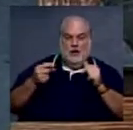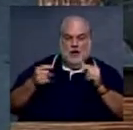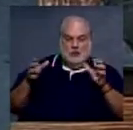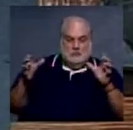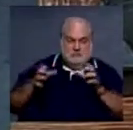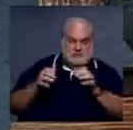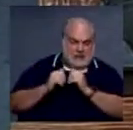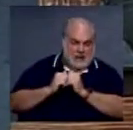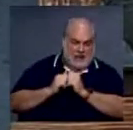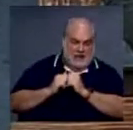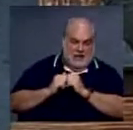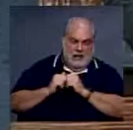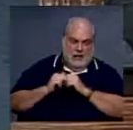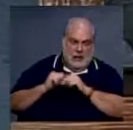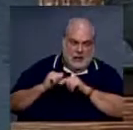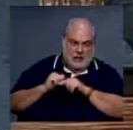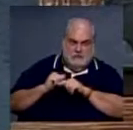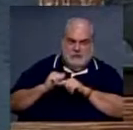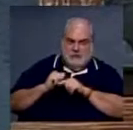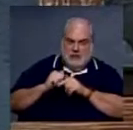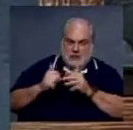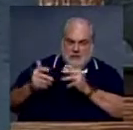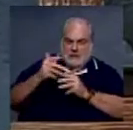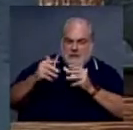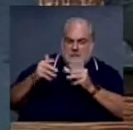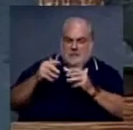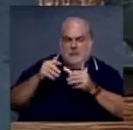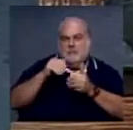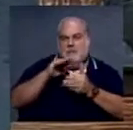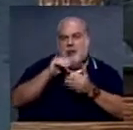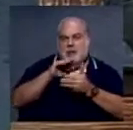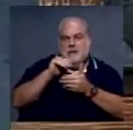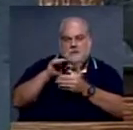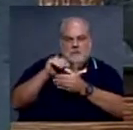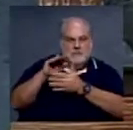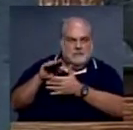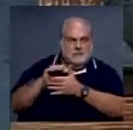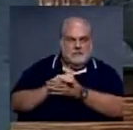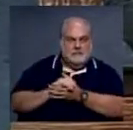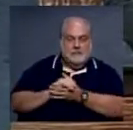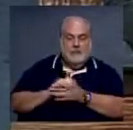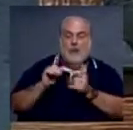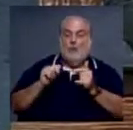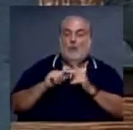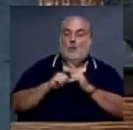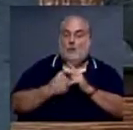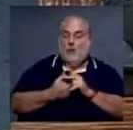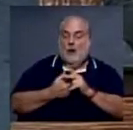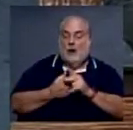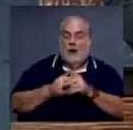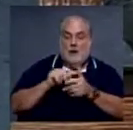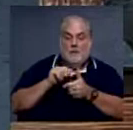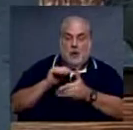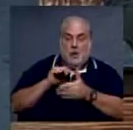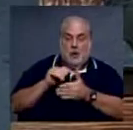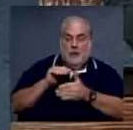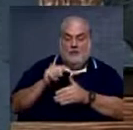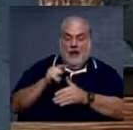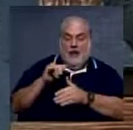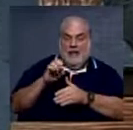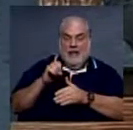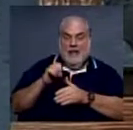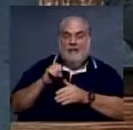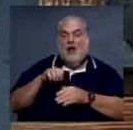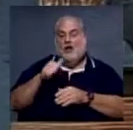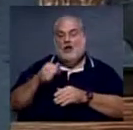it was practice for them to meet and greet by barking. He stated that once the barking started within the alley, the dogs living